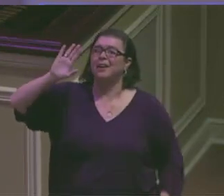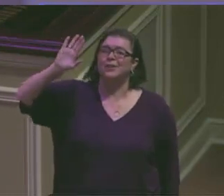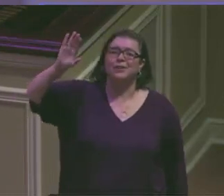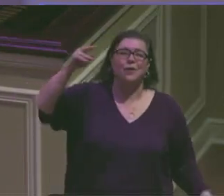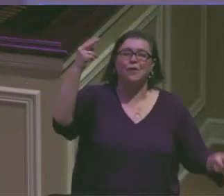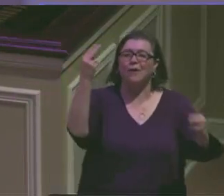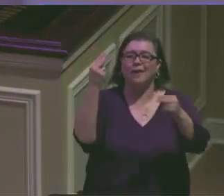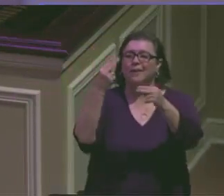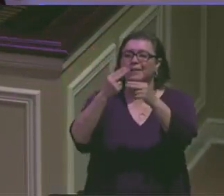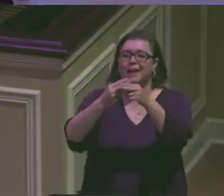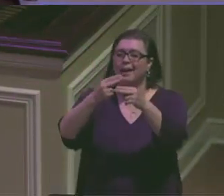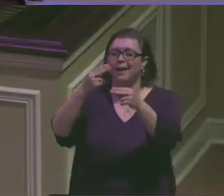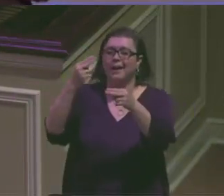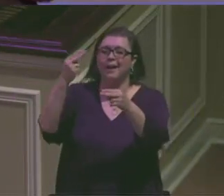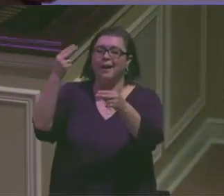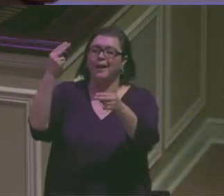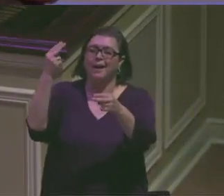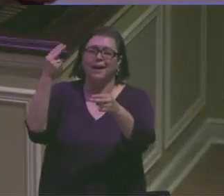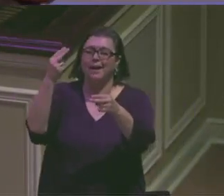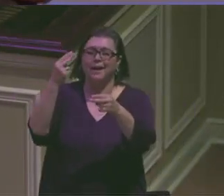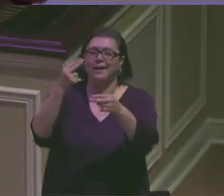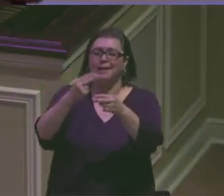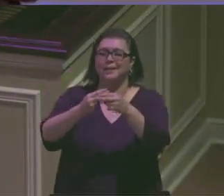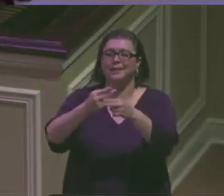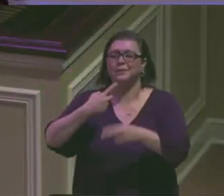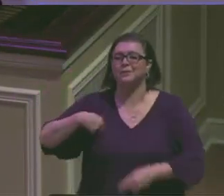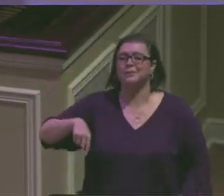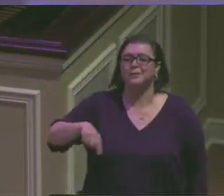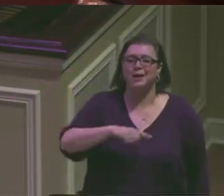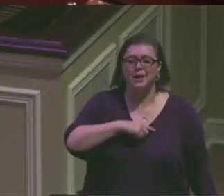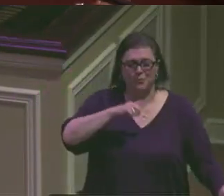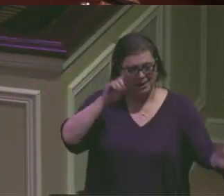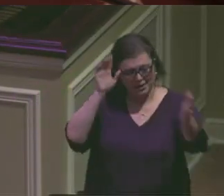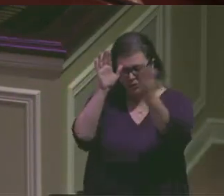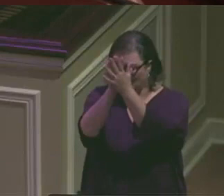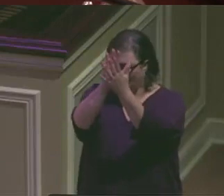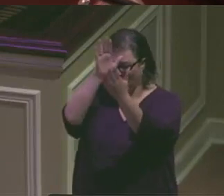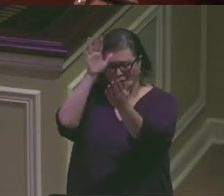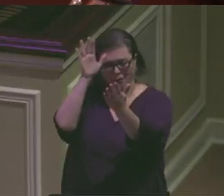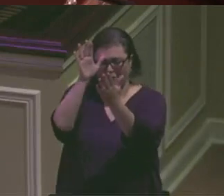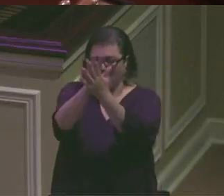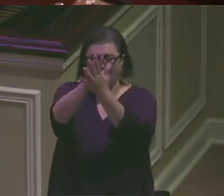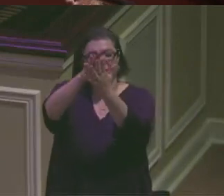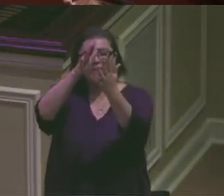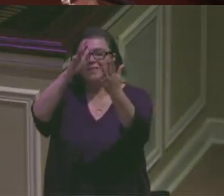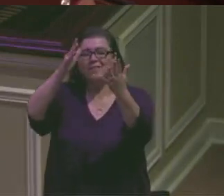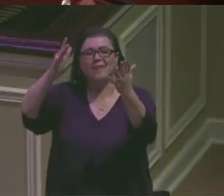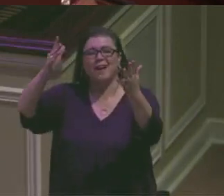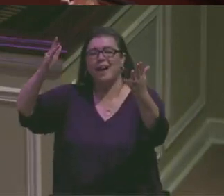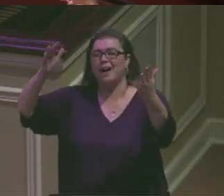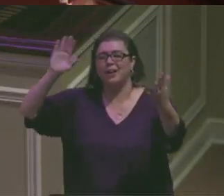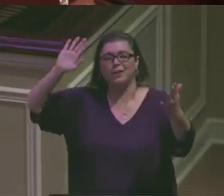glorify your name. And we glorify.